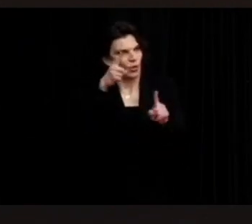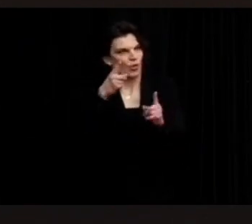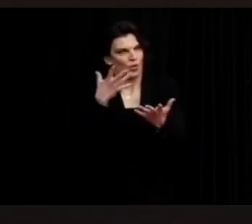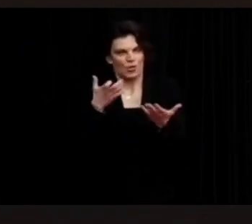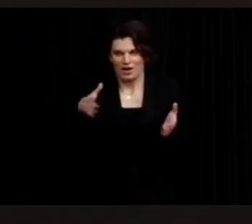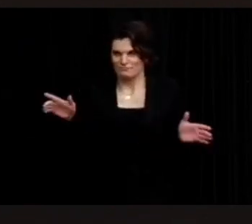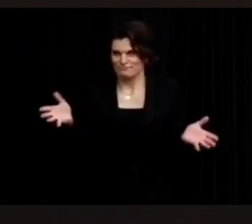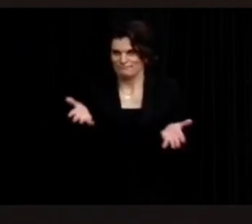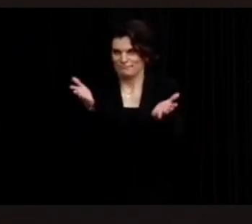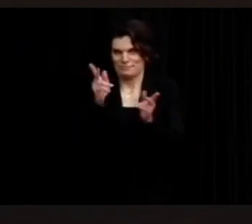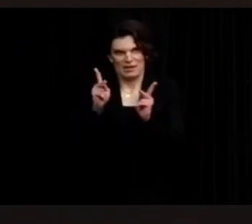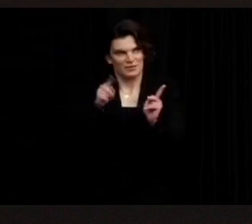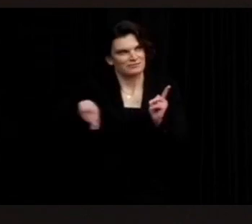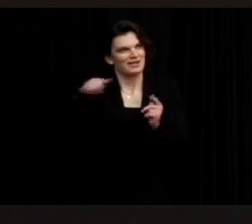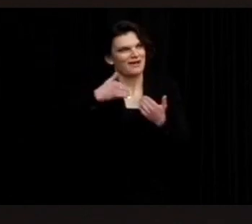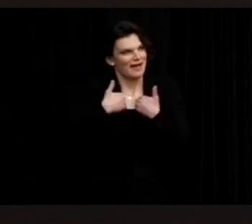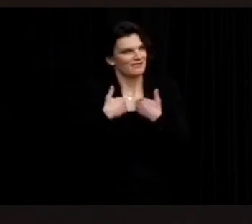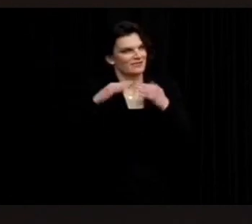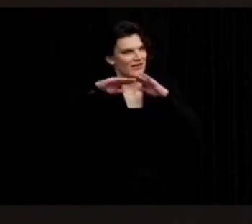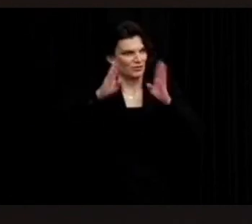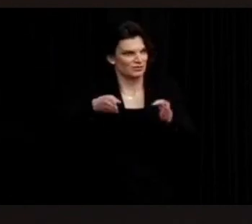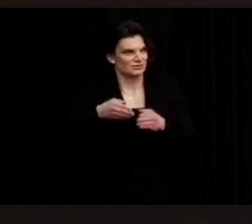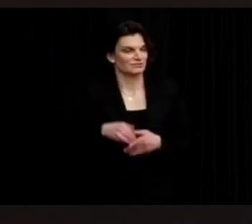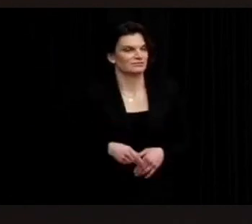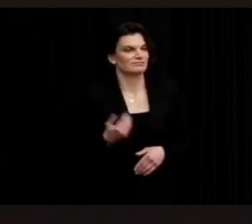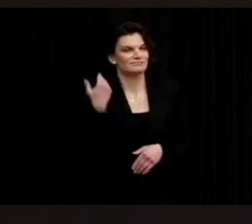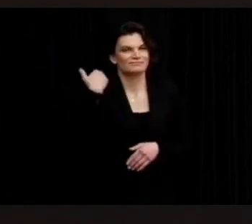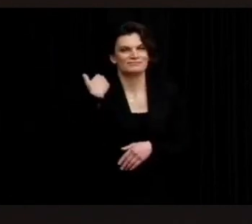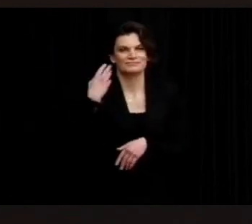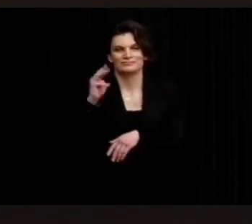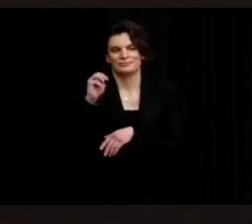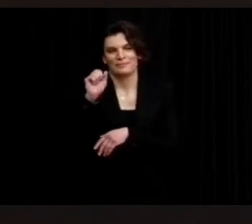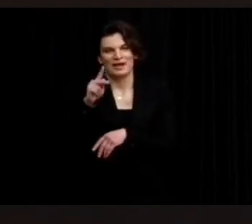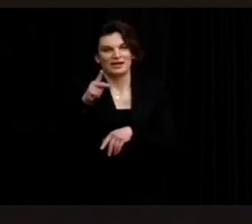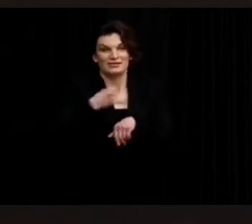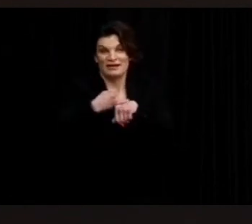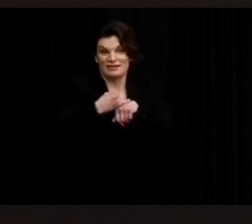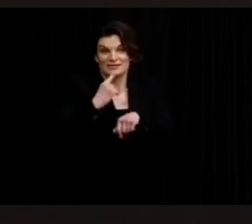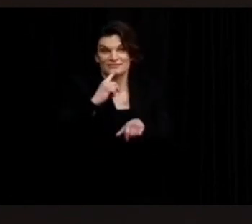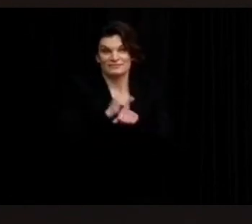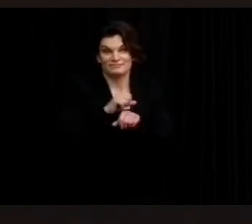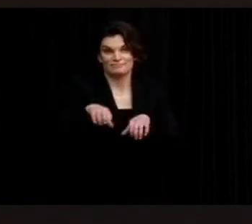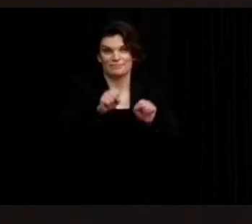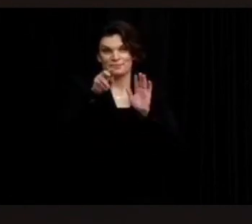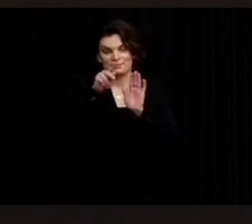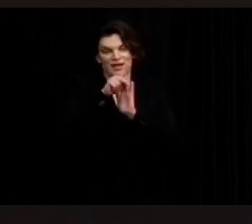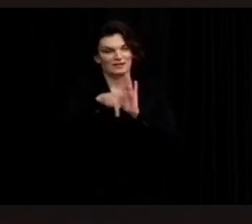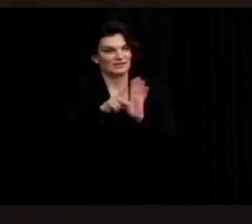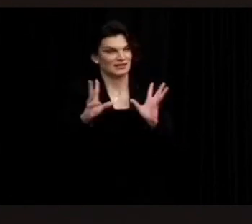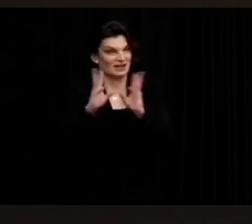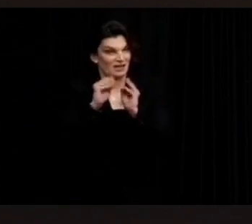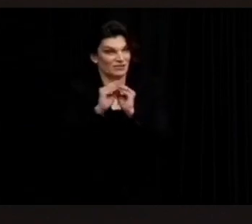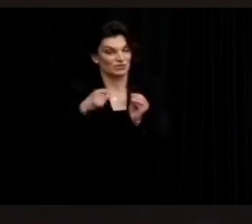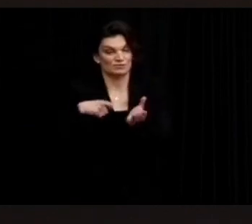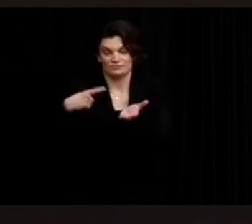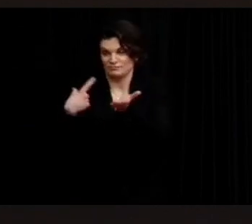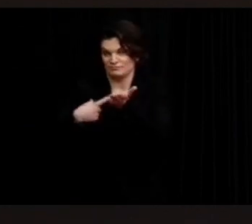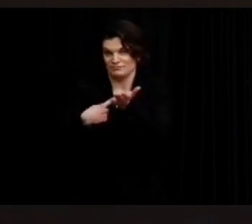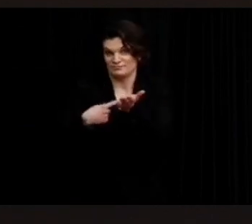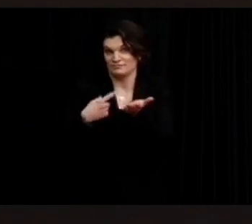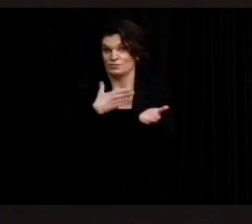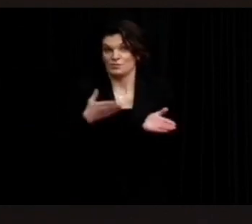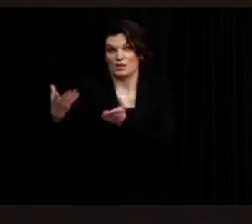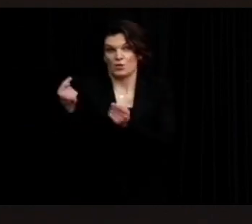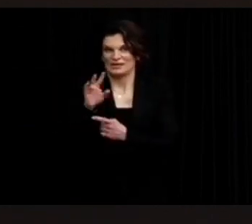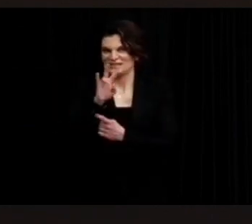the 2021 Mackinac Policy Conference, we set a goal of permitting, building, or rehabbing 75,000 units in